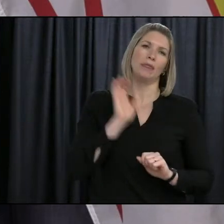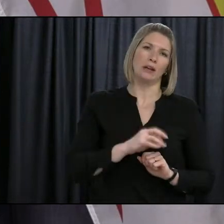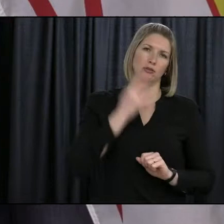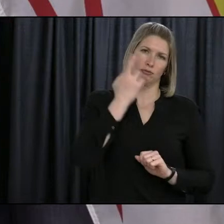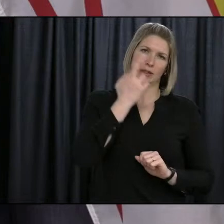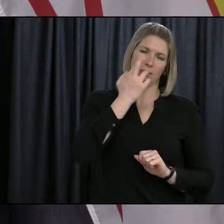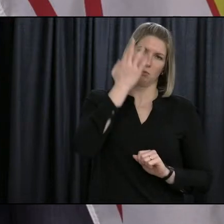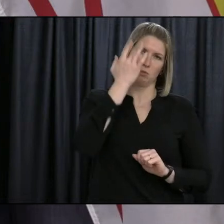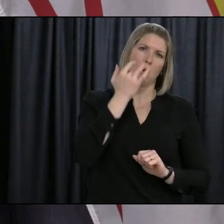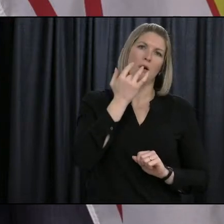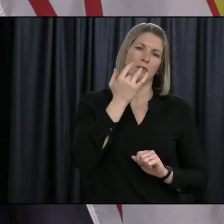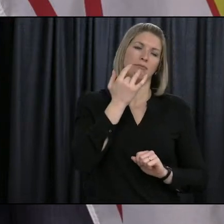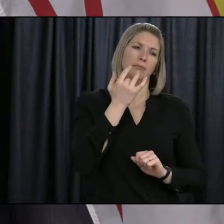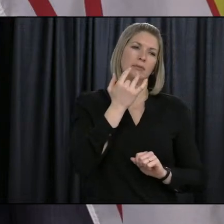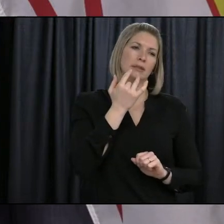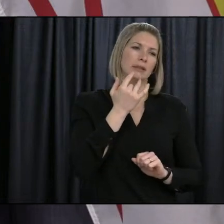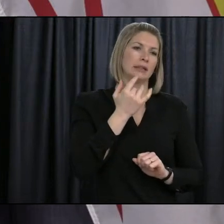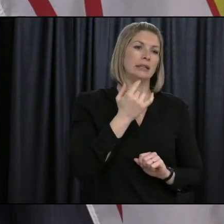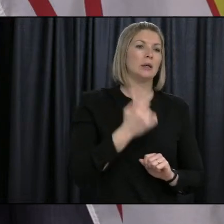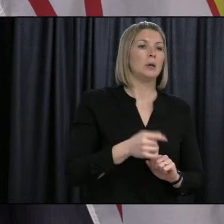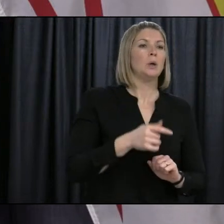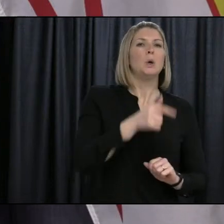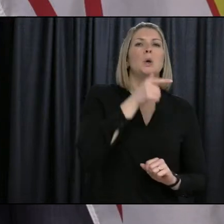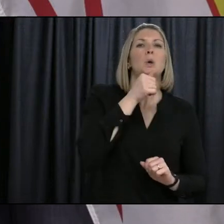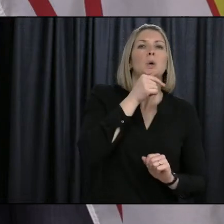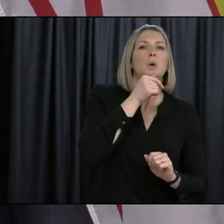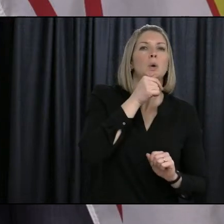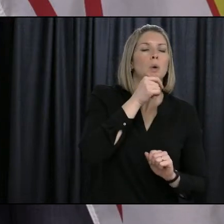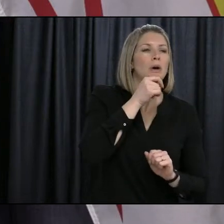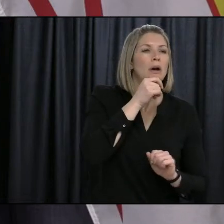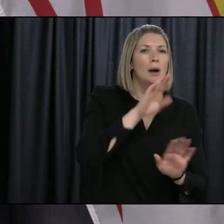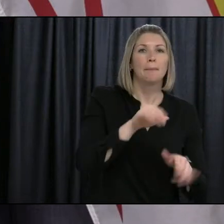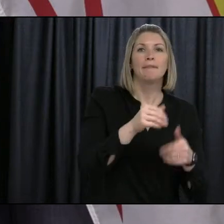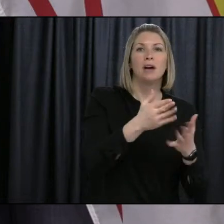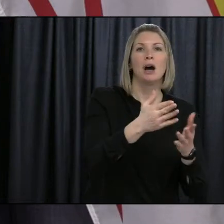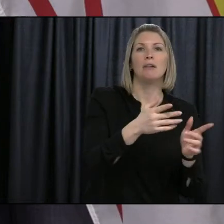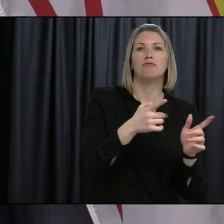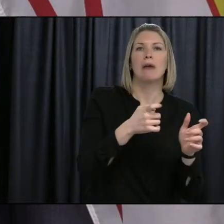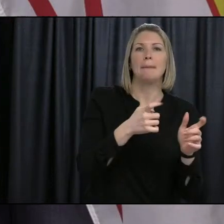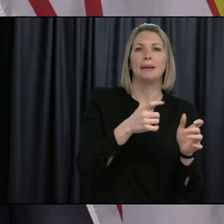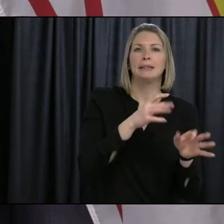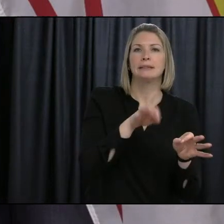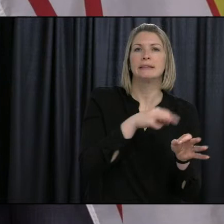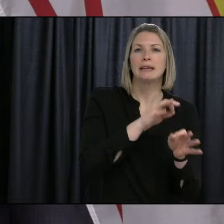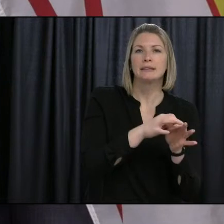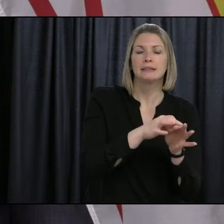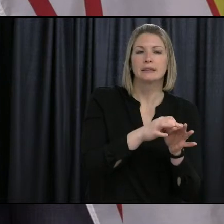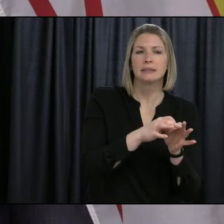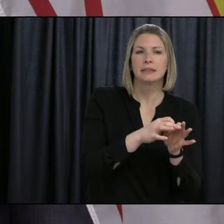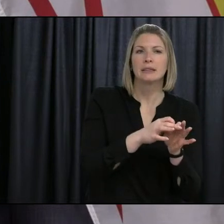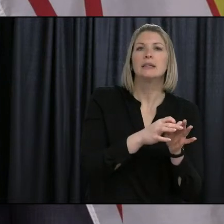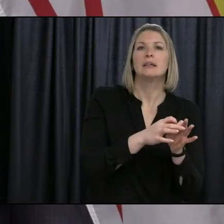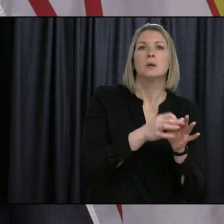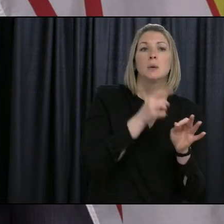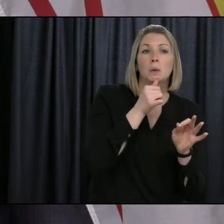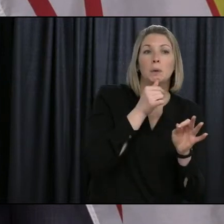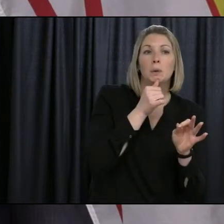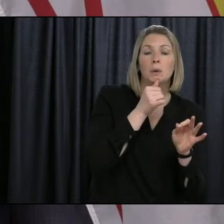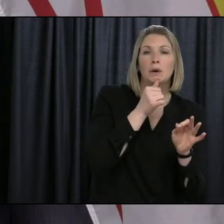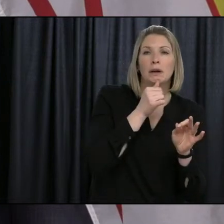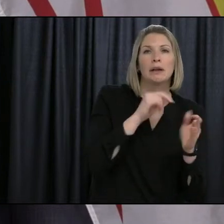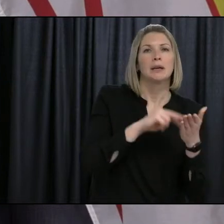that influences how many false positives you will get. It also can have an impact on your false negatives. But so we